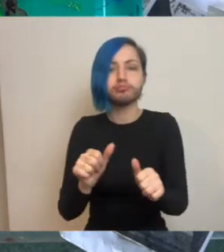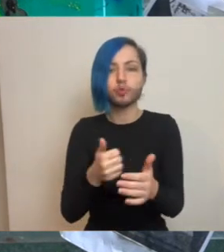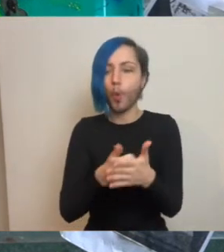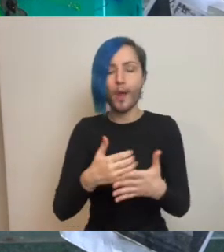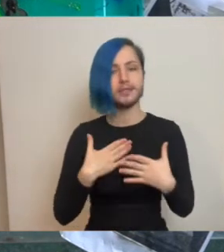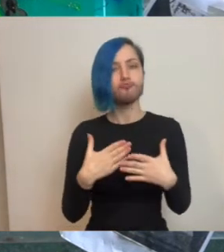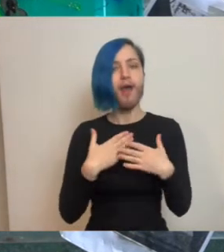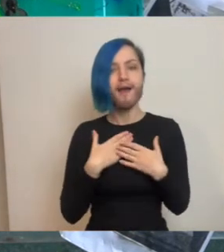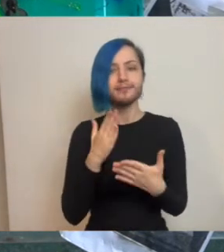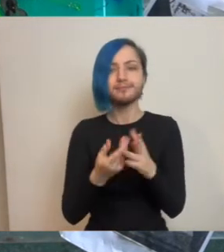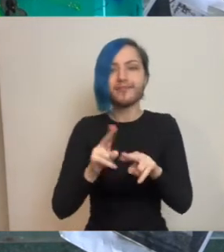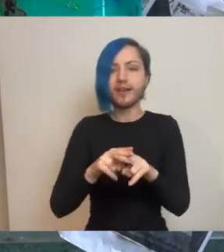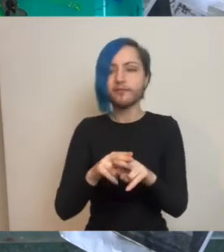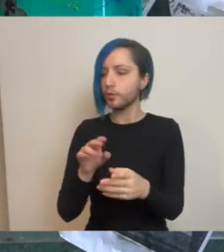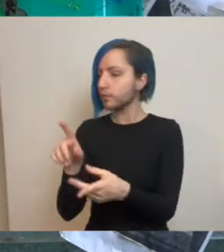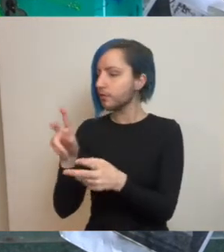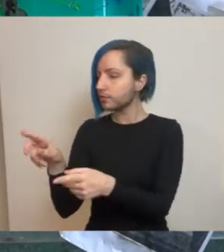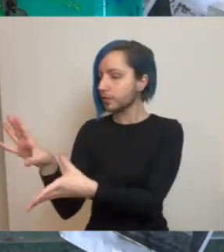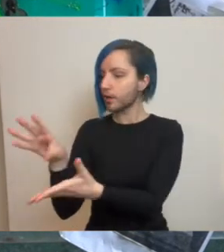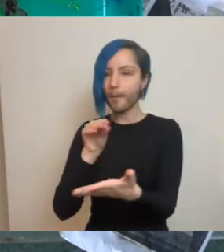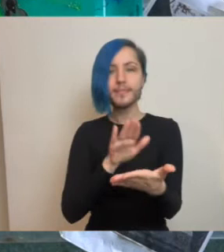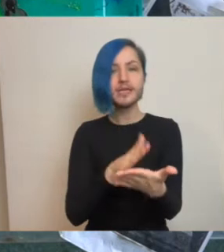from an existing image, because it won't come out perfectly.